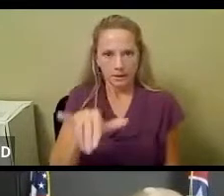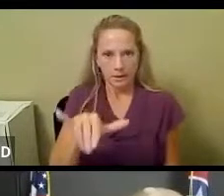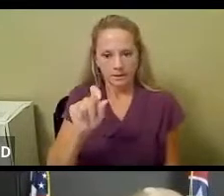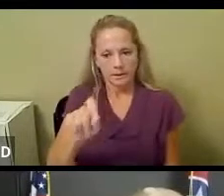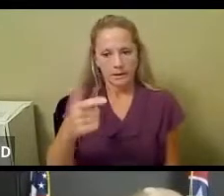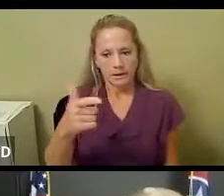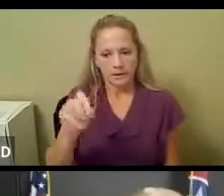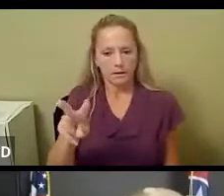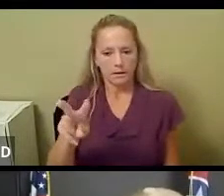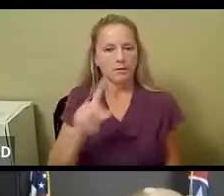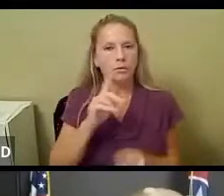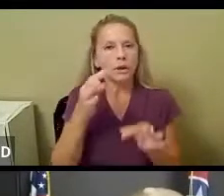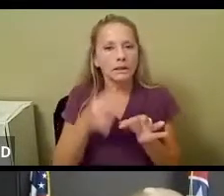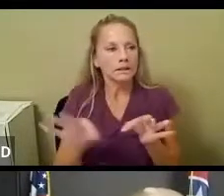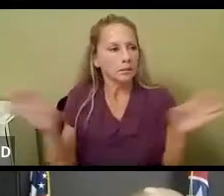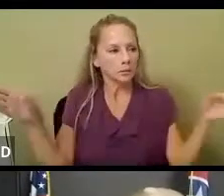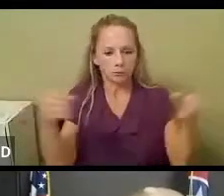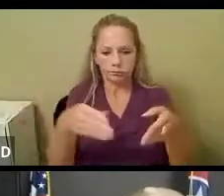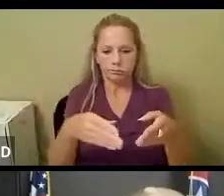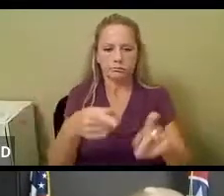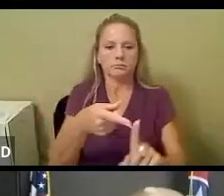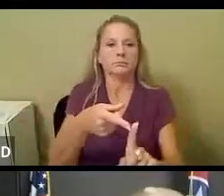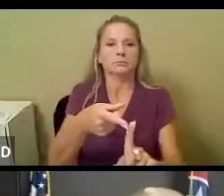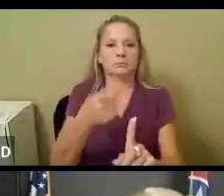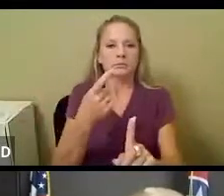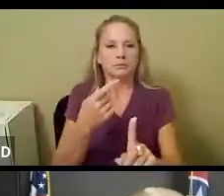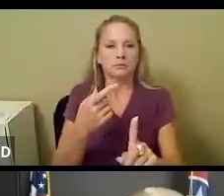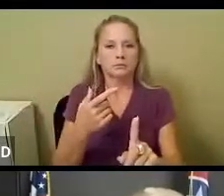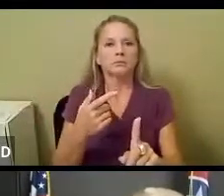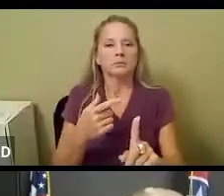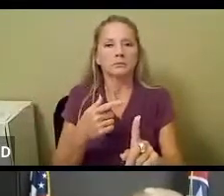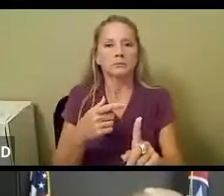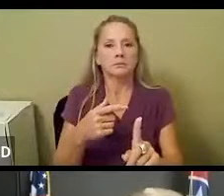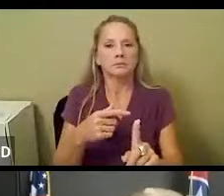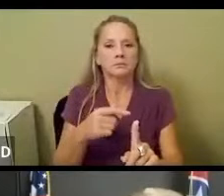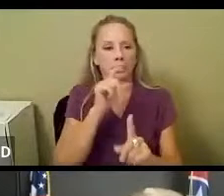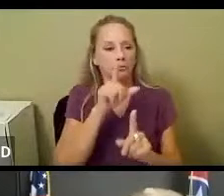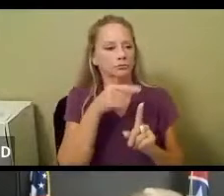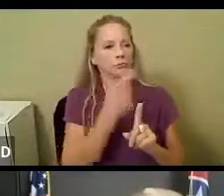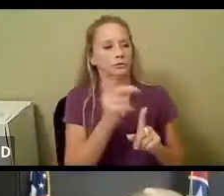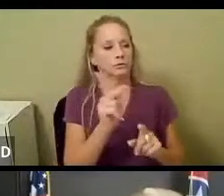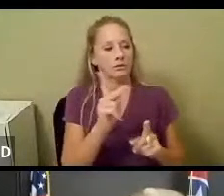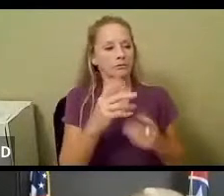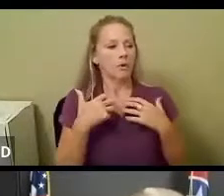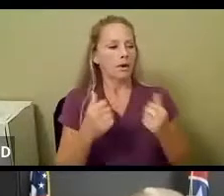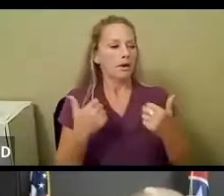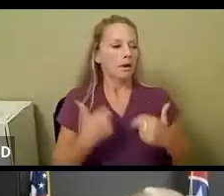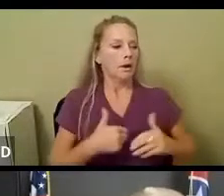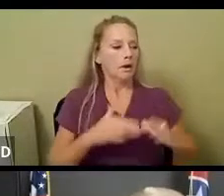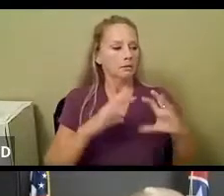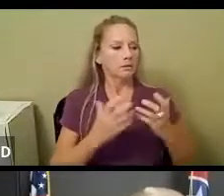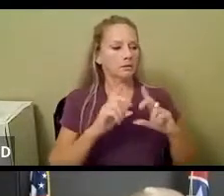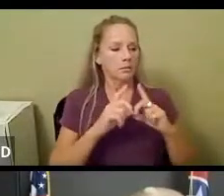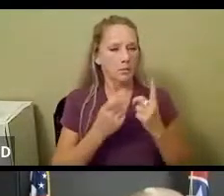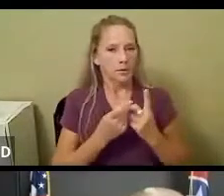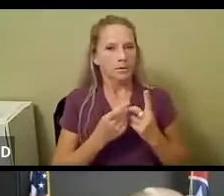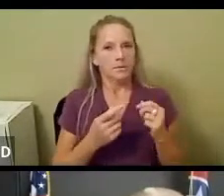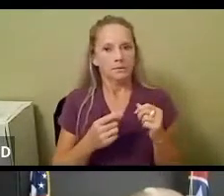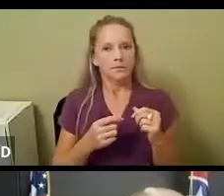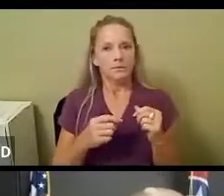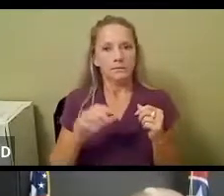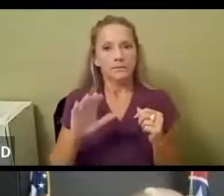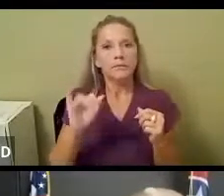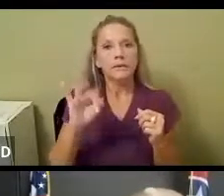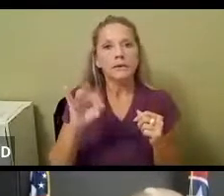other professions other than being on the Board of Health to segregate these things out, because if they go to,